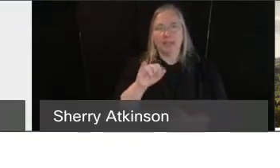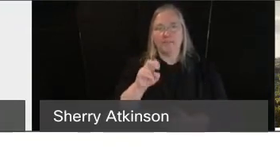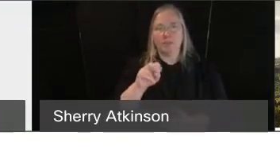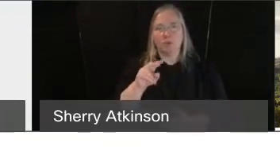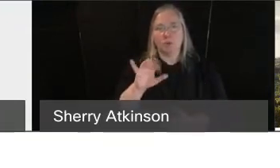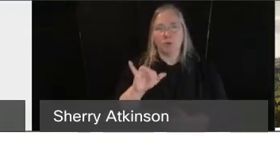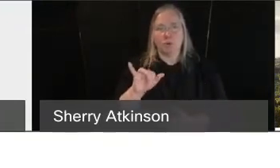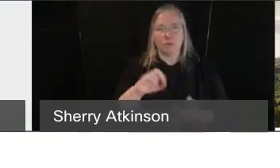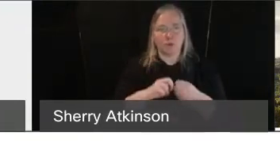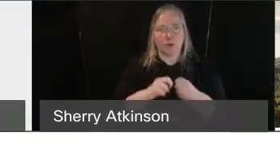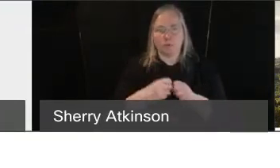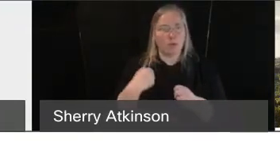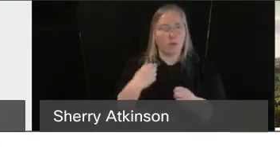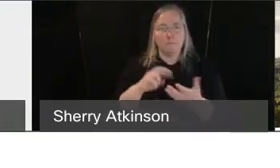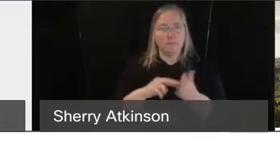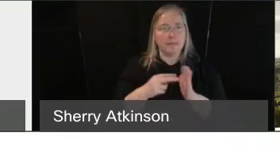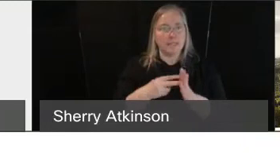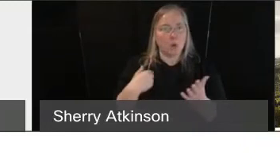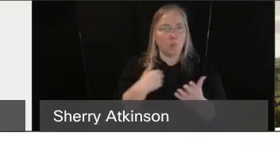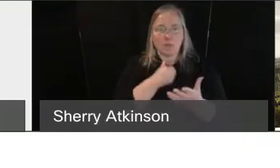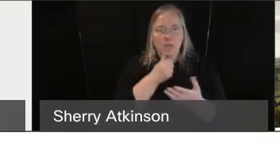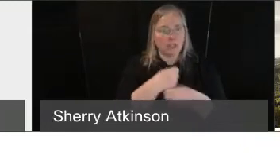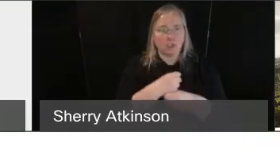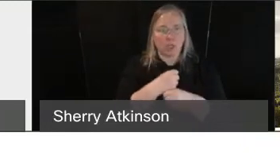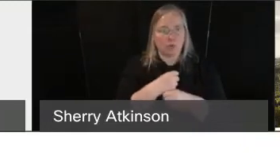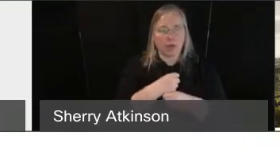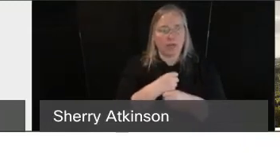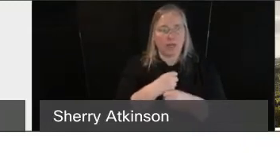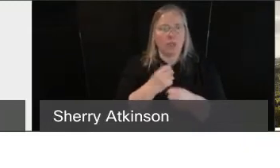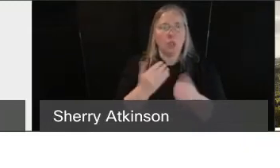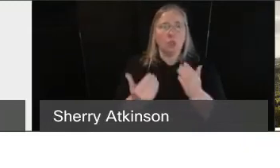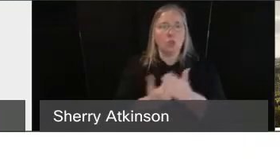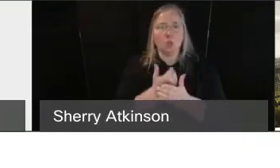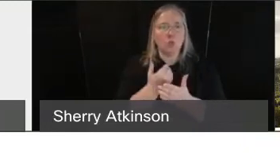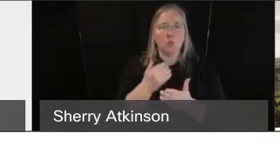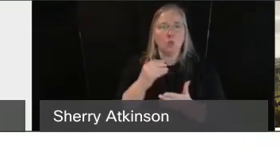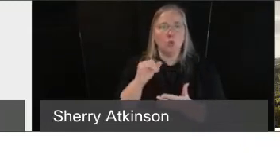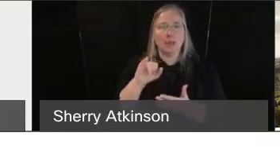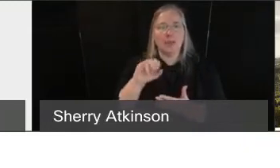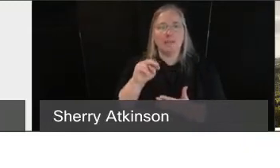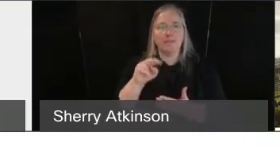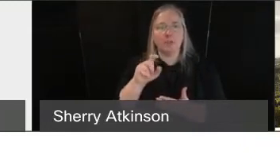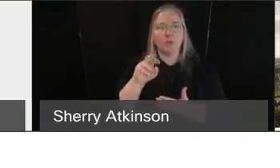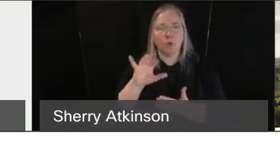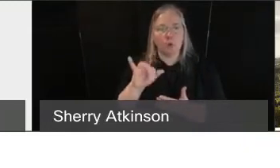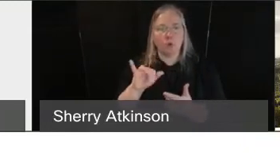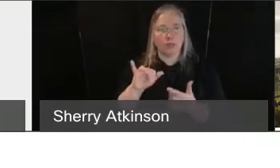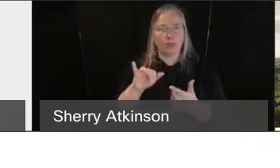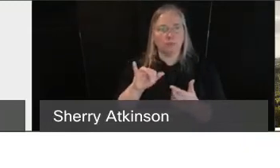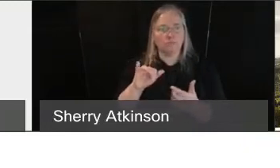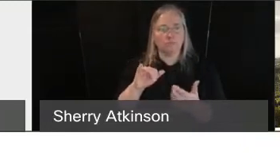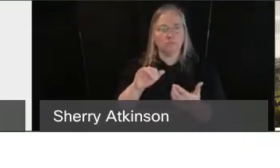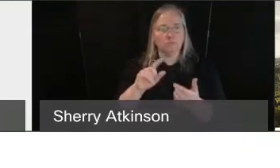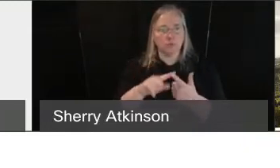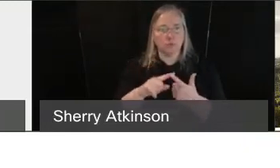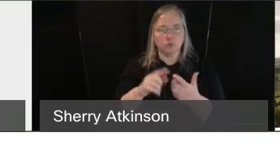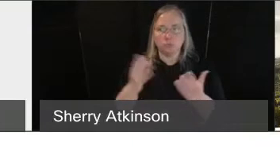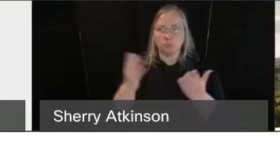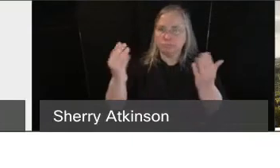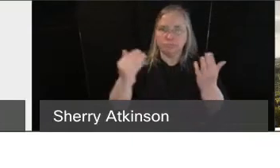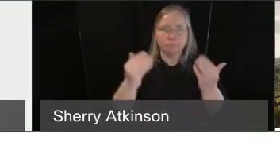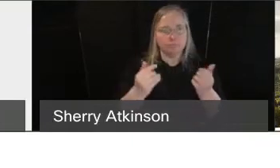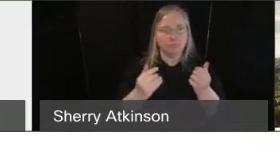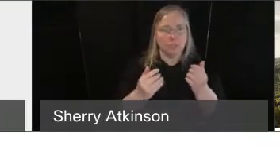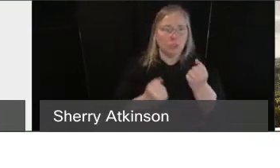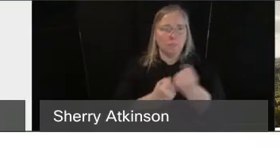last year. We're not generating the new inventory that we need to support continued population growth. So right